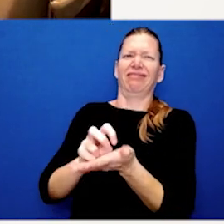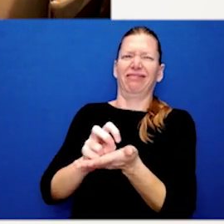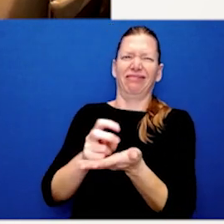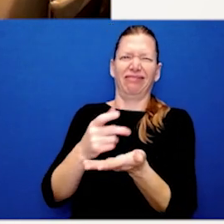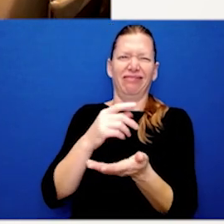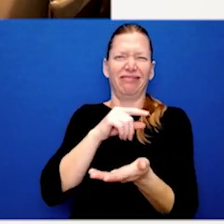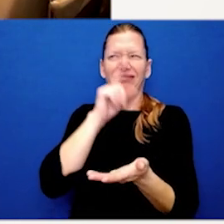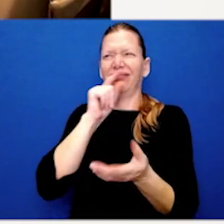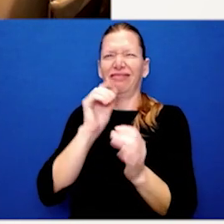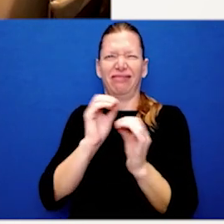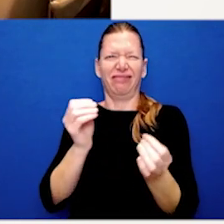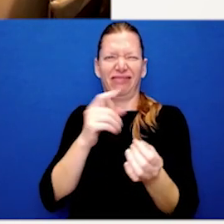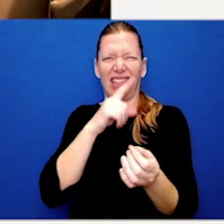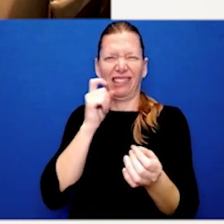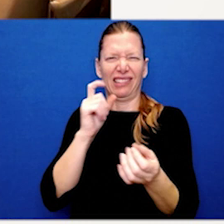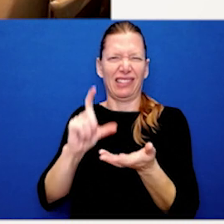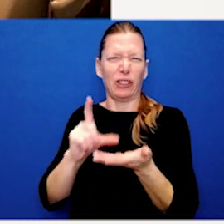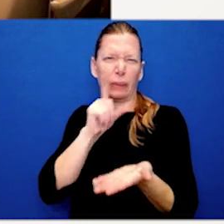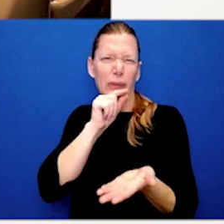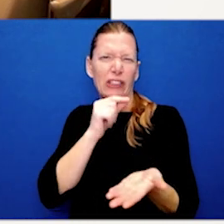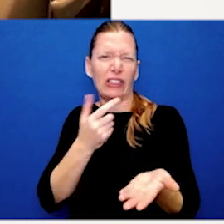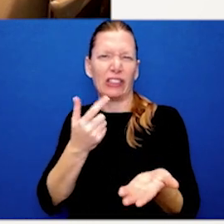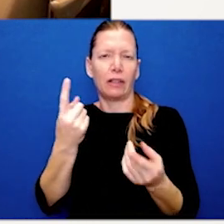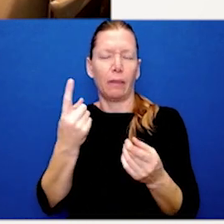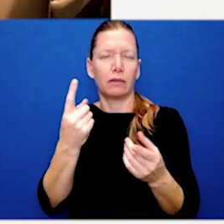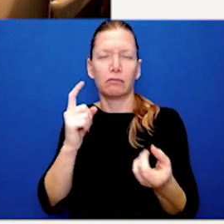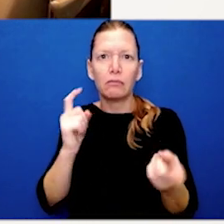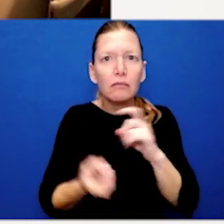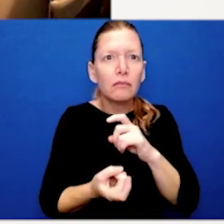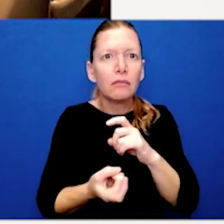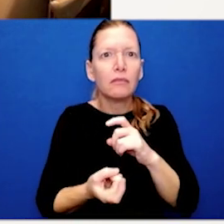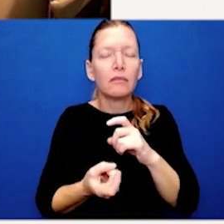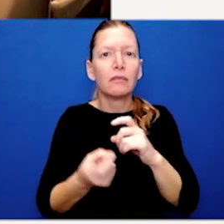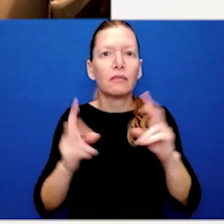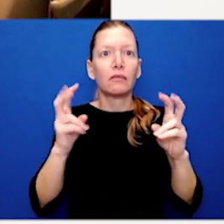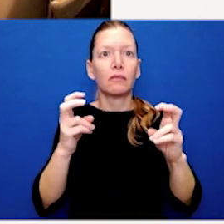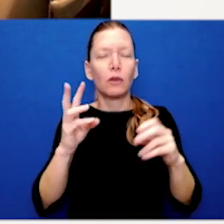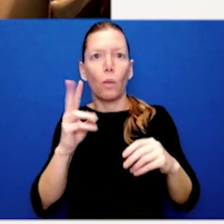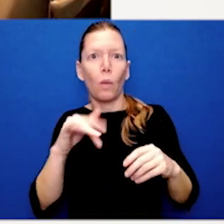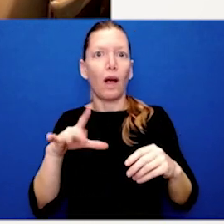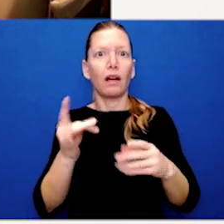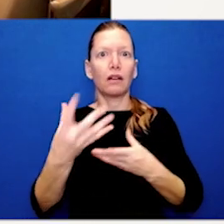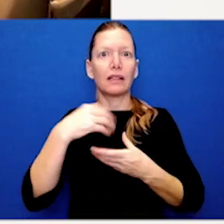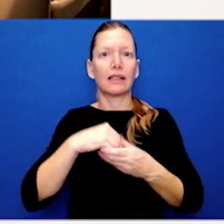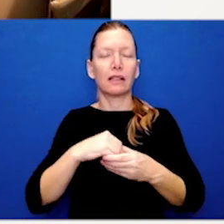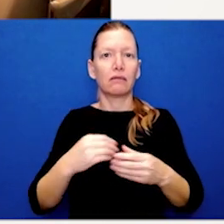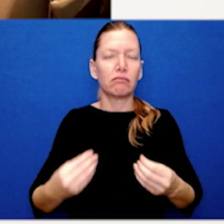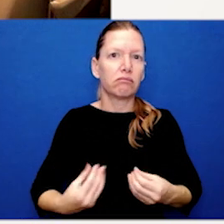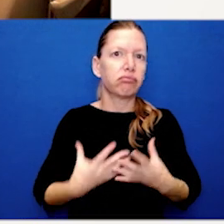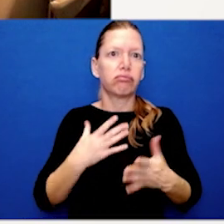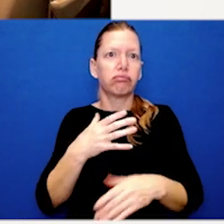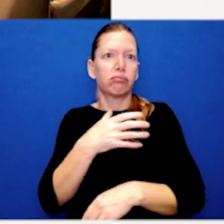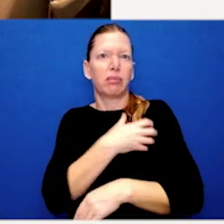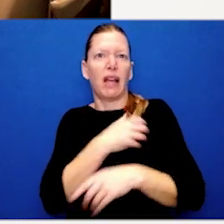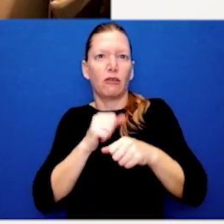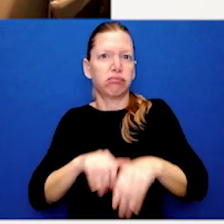your hand. It's the unmusical, ugly little bird. And then something shifts, right? It's the wildness in him was